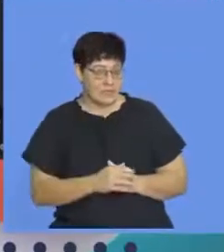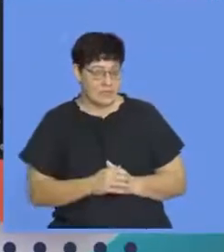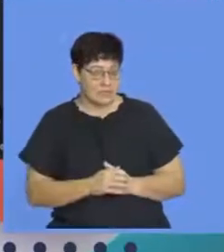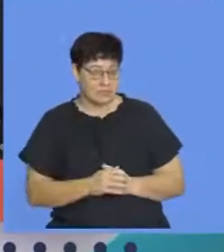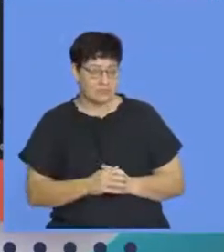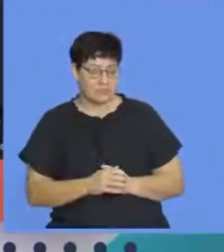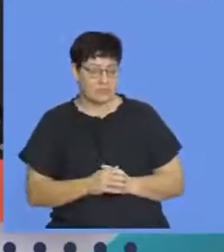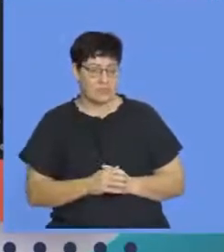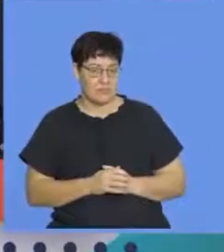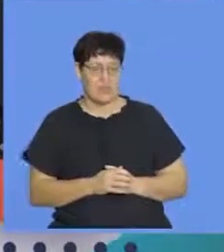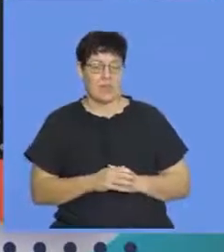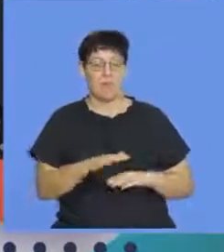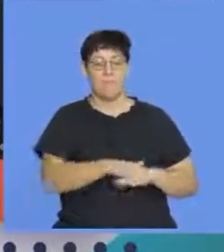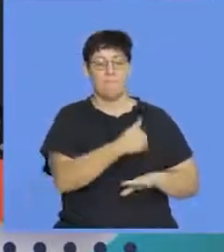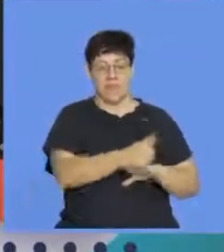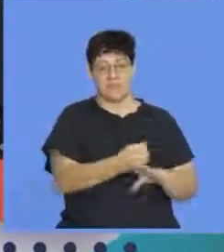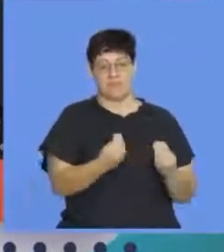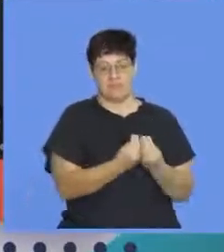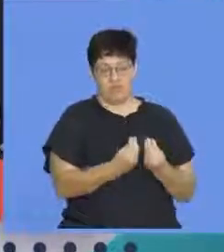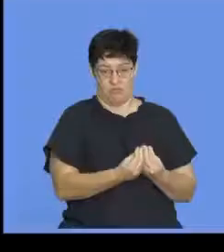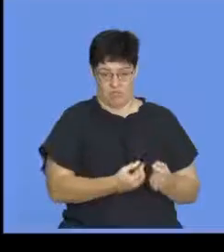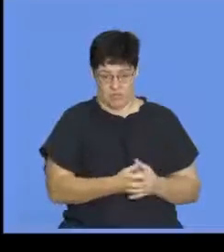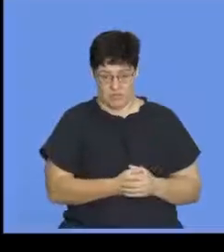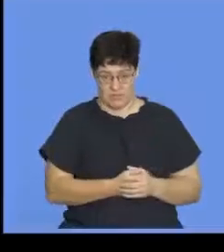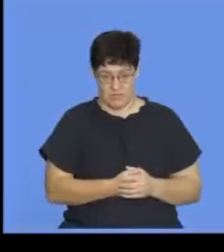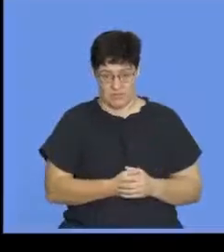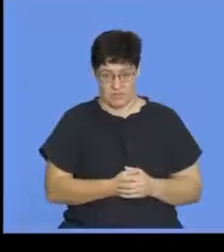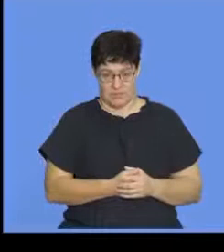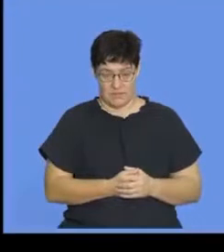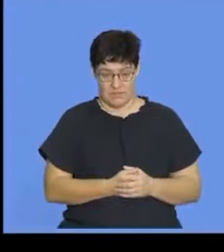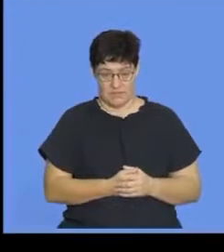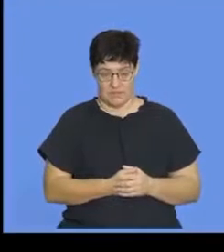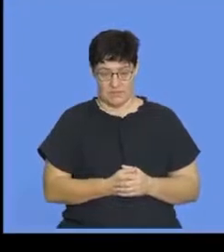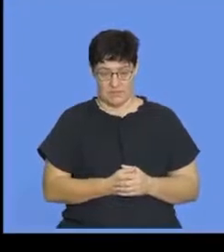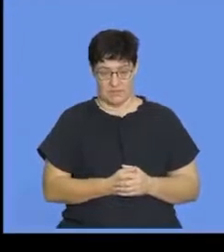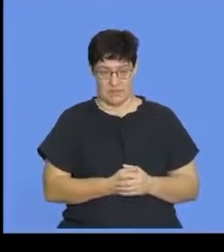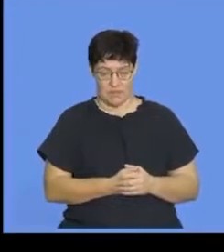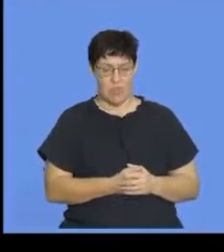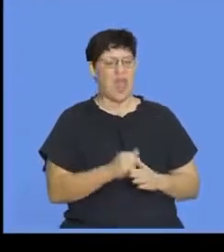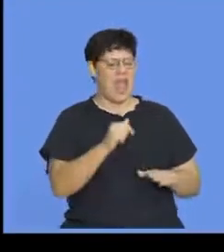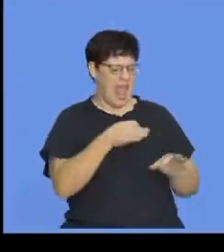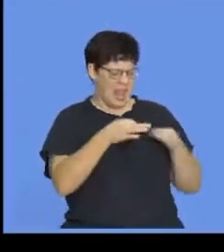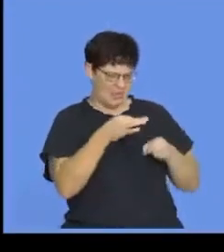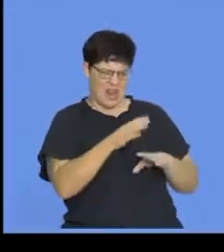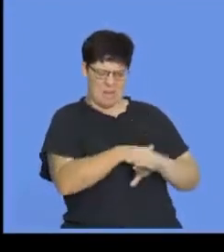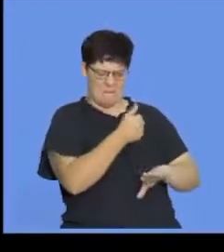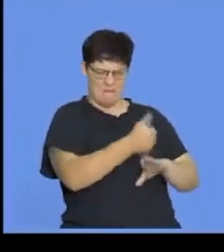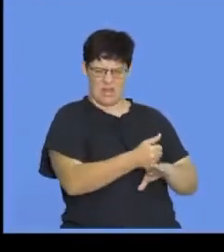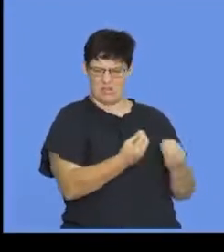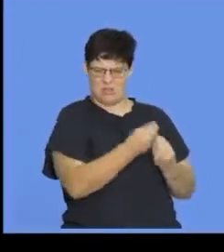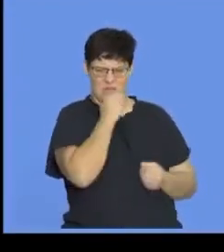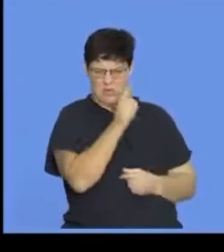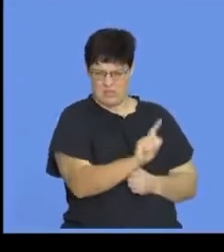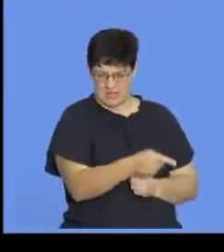call base stock. Let me explain base stock to you so you have